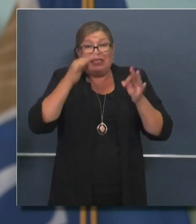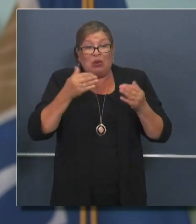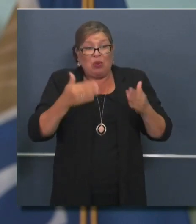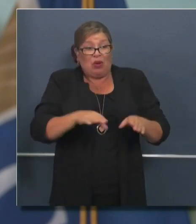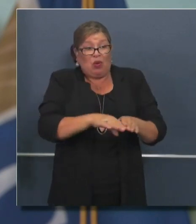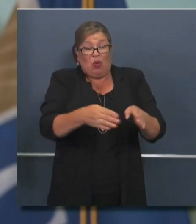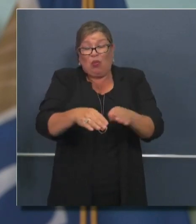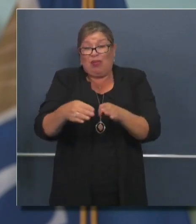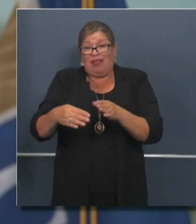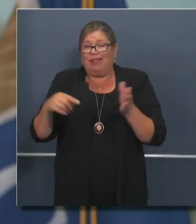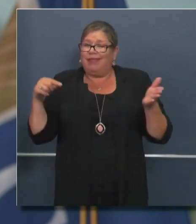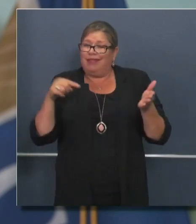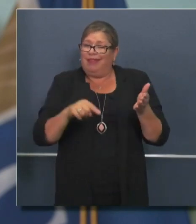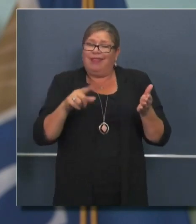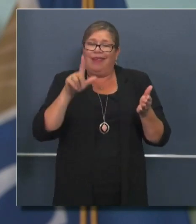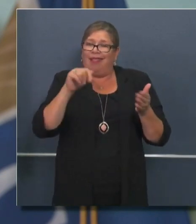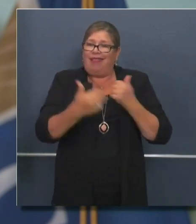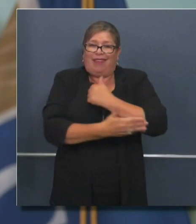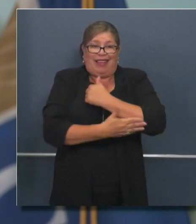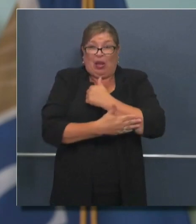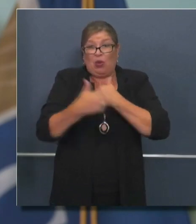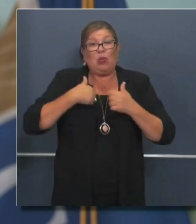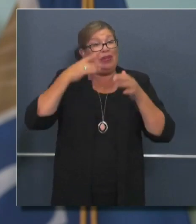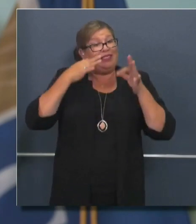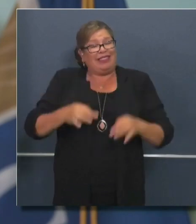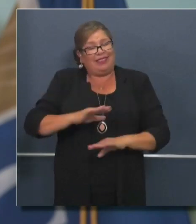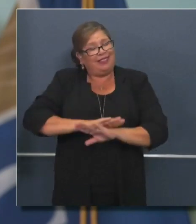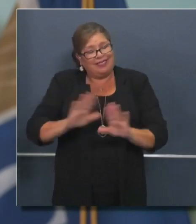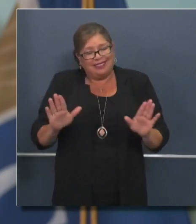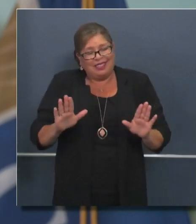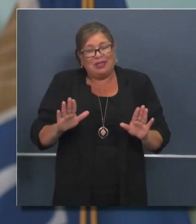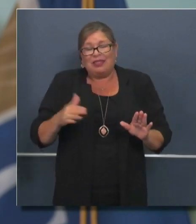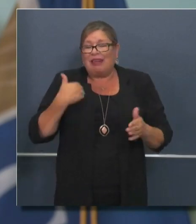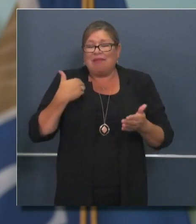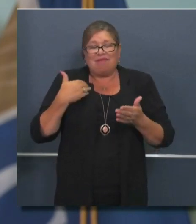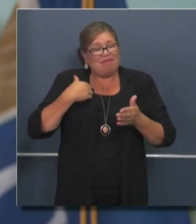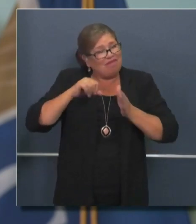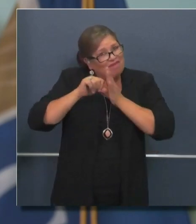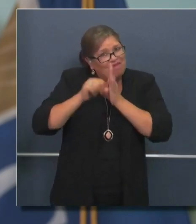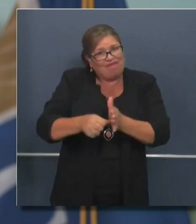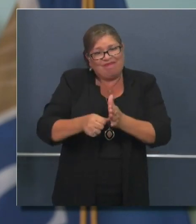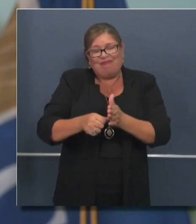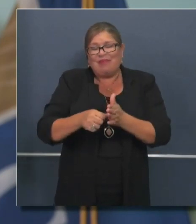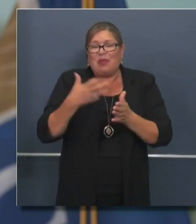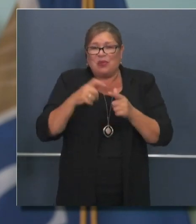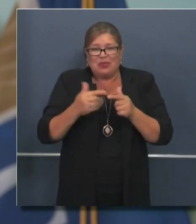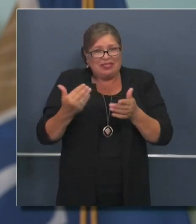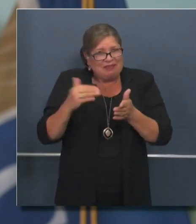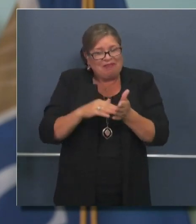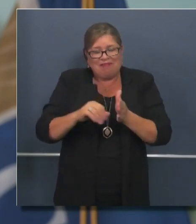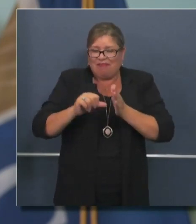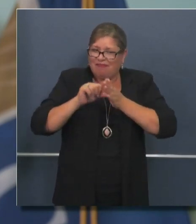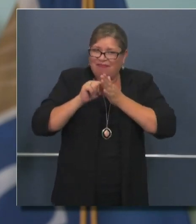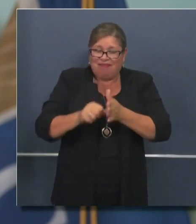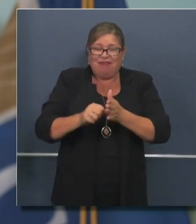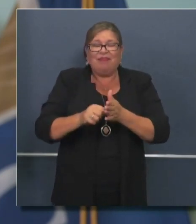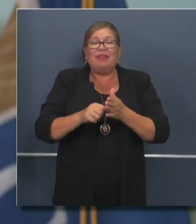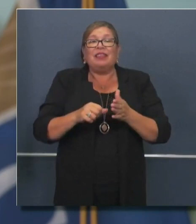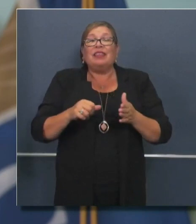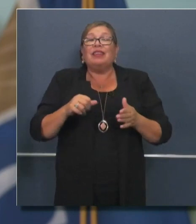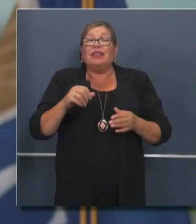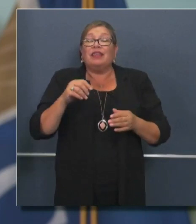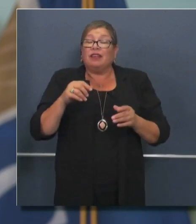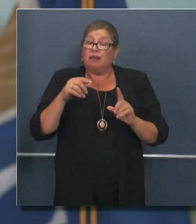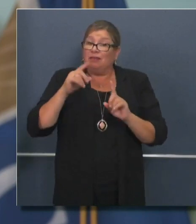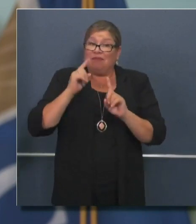we put up. Again, I cannot repeat it enough, and please, it's important that it be repeated, not just by me, but